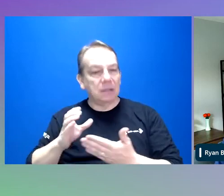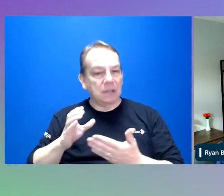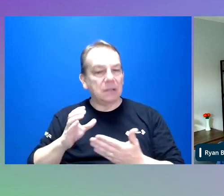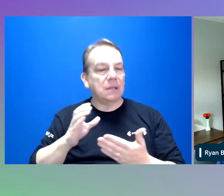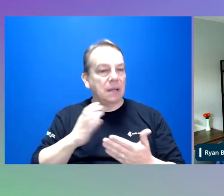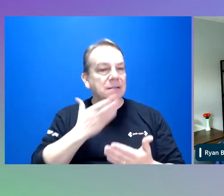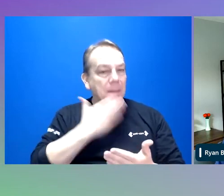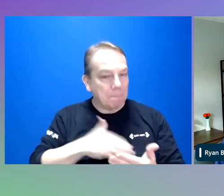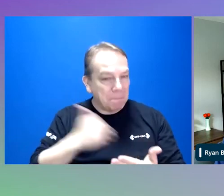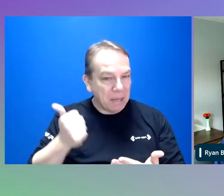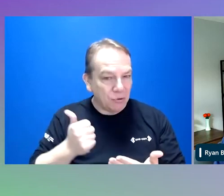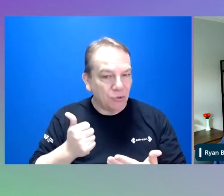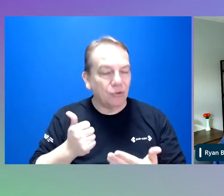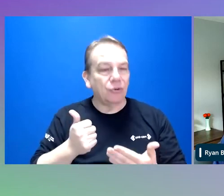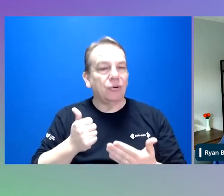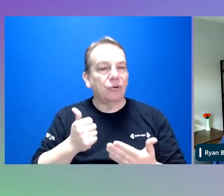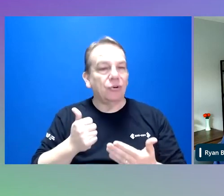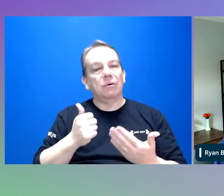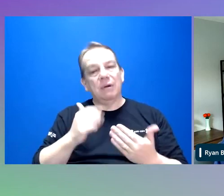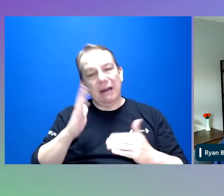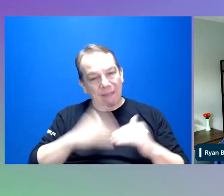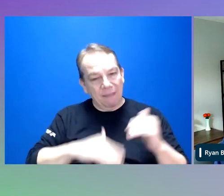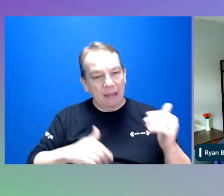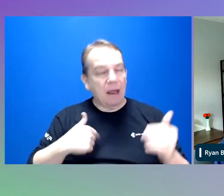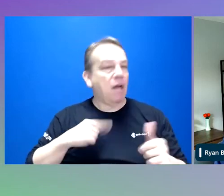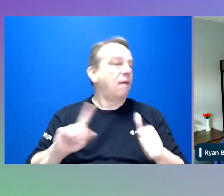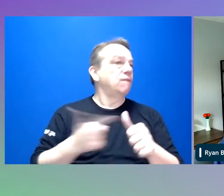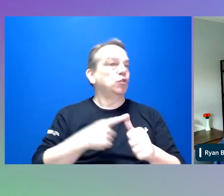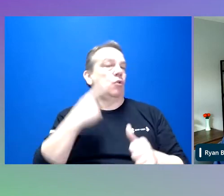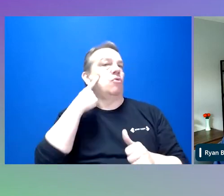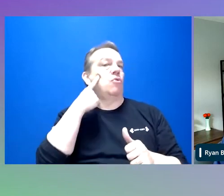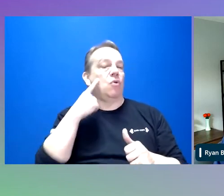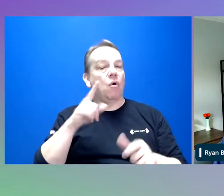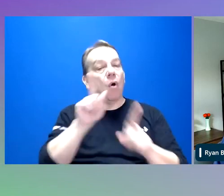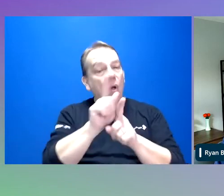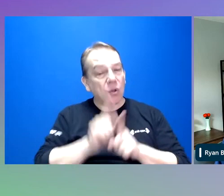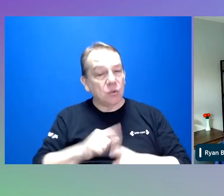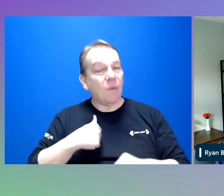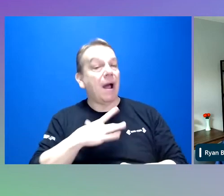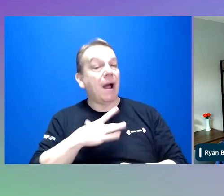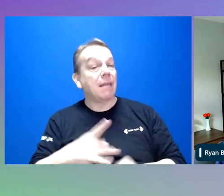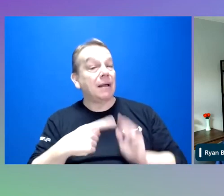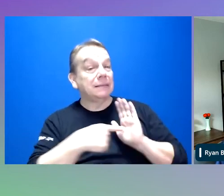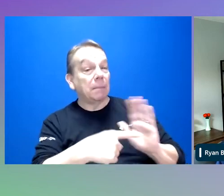of alternative text than I first imagined. But the other example I like to use is